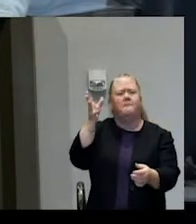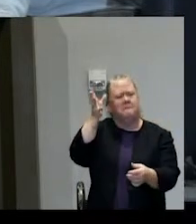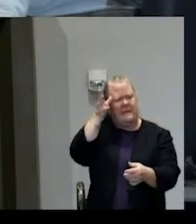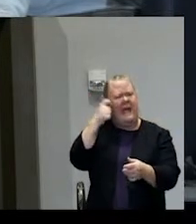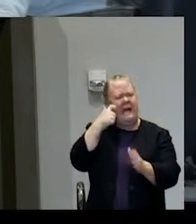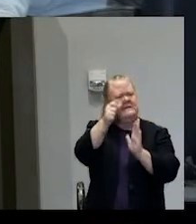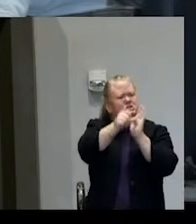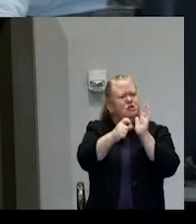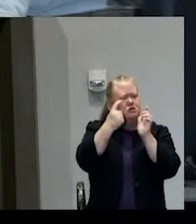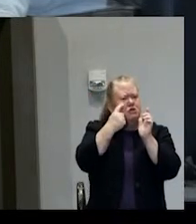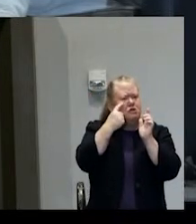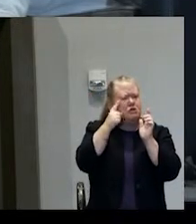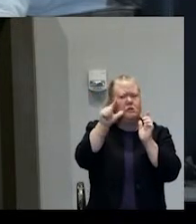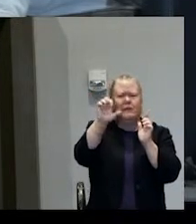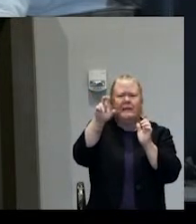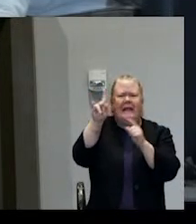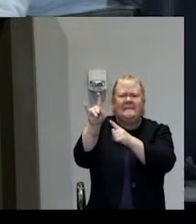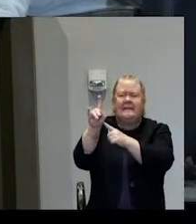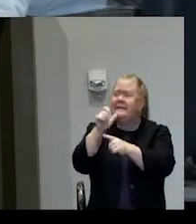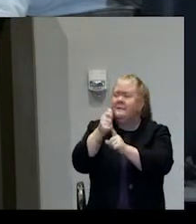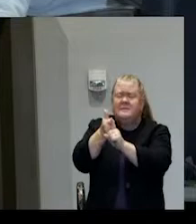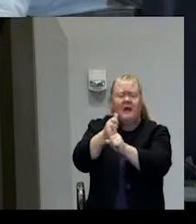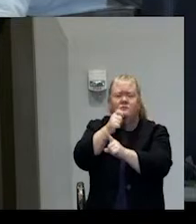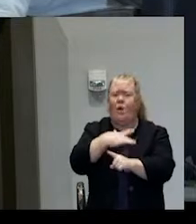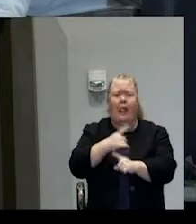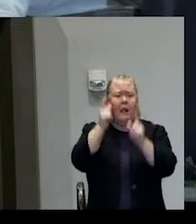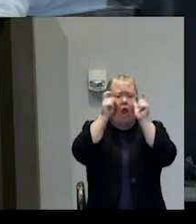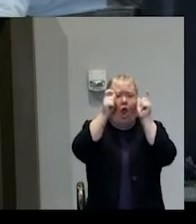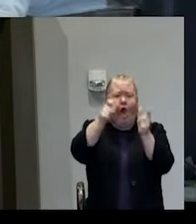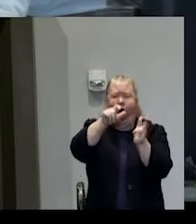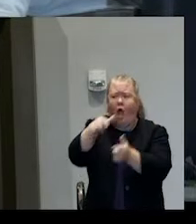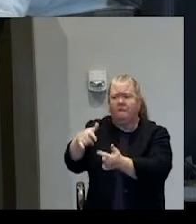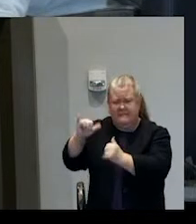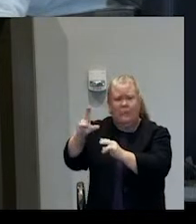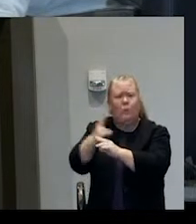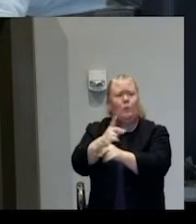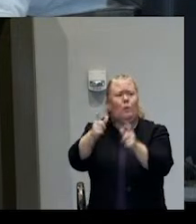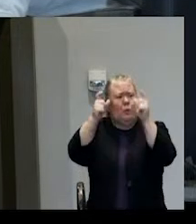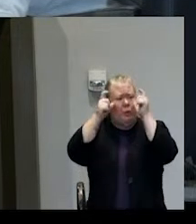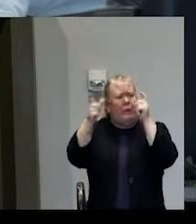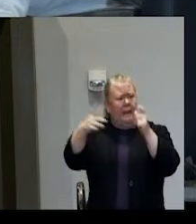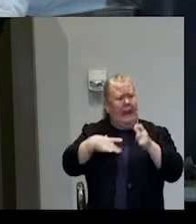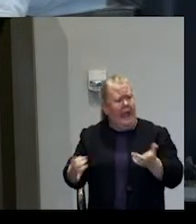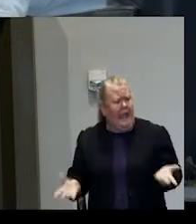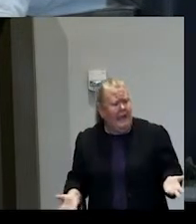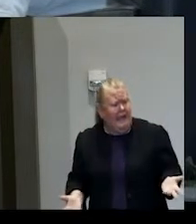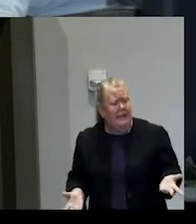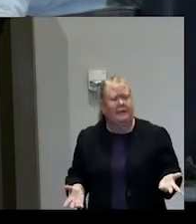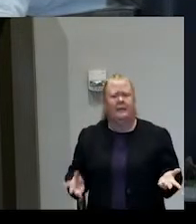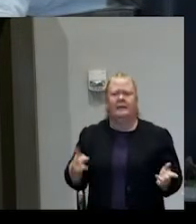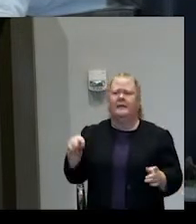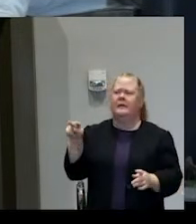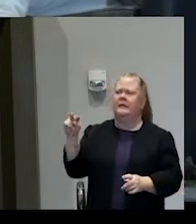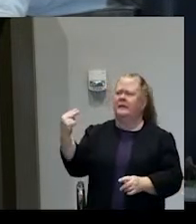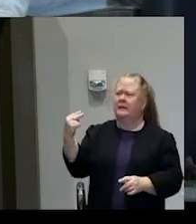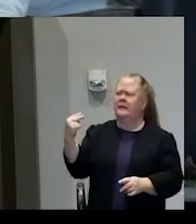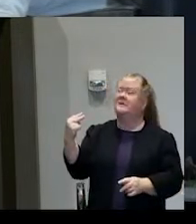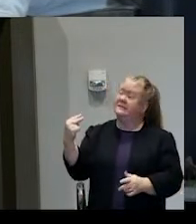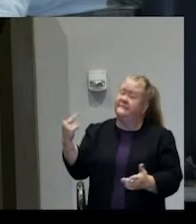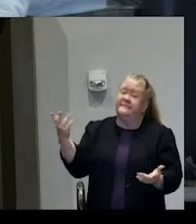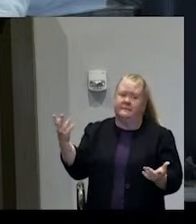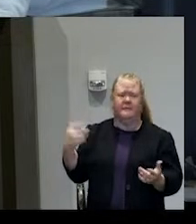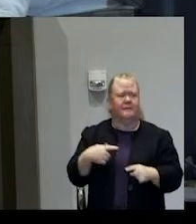changing how it feels to take the glasses off, so he still had to wear them." So, and that's something that's